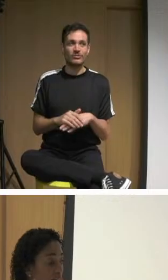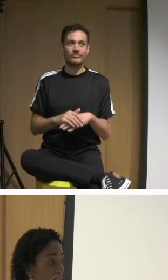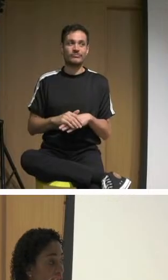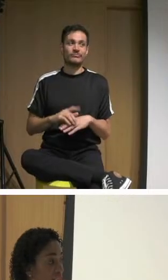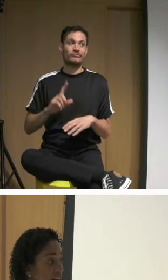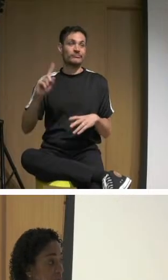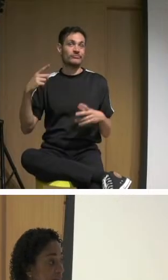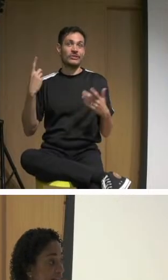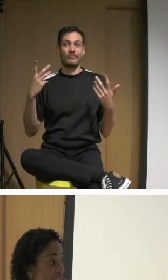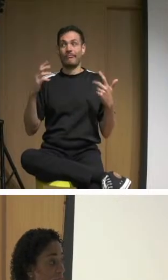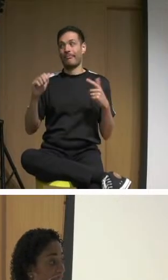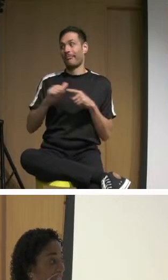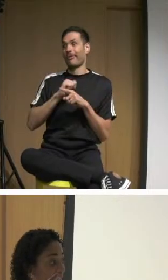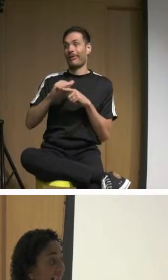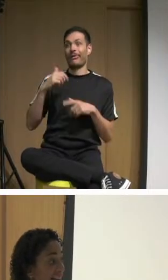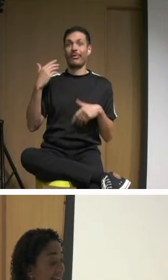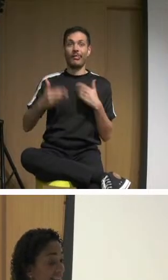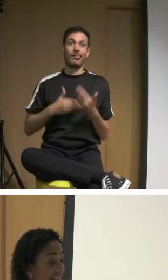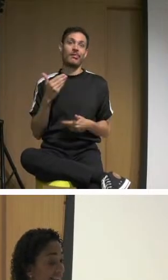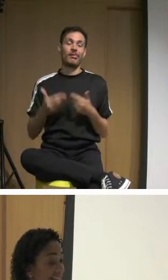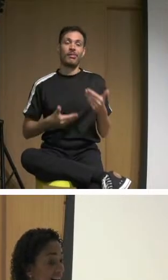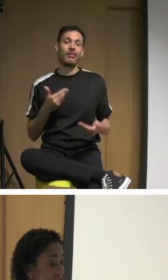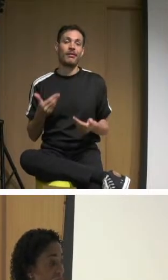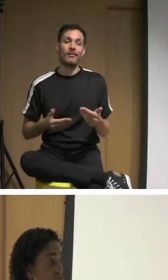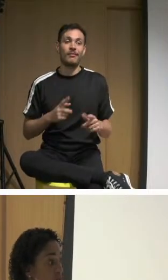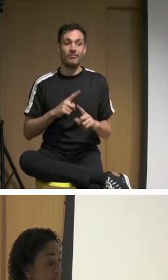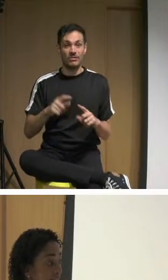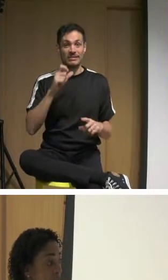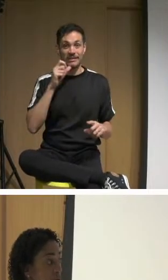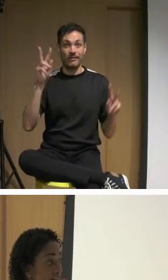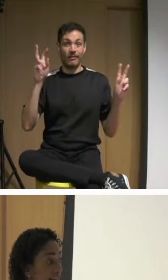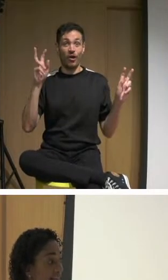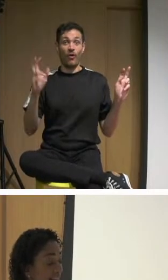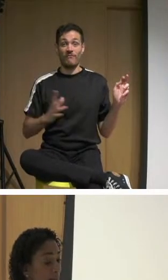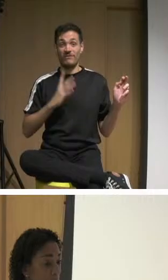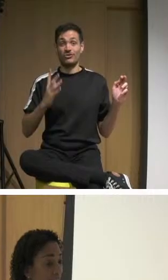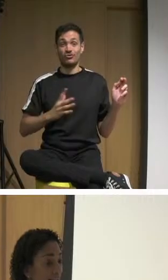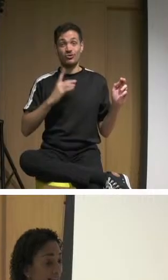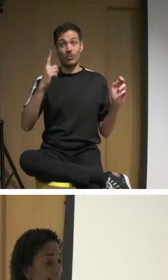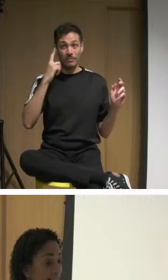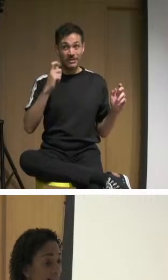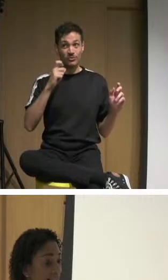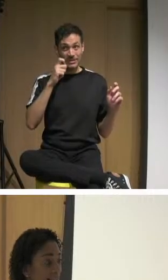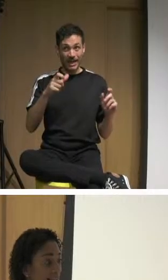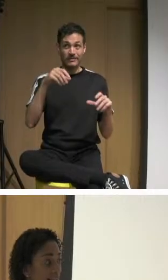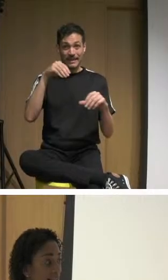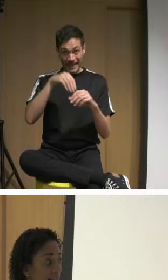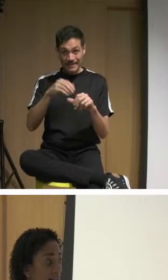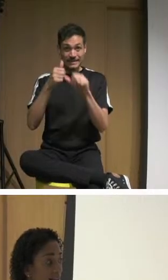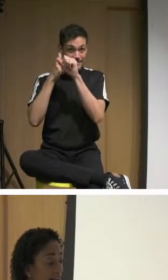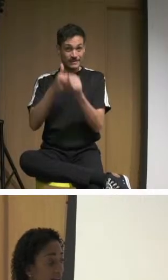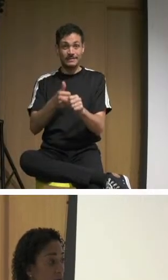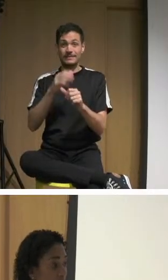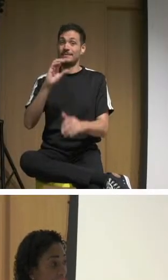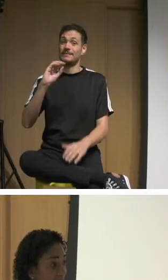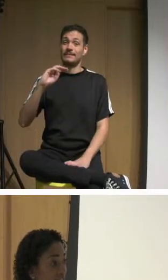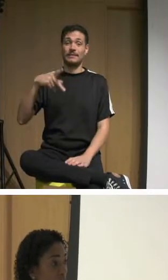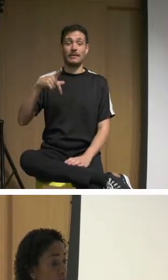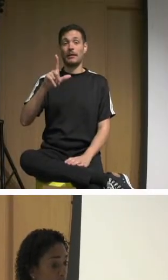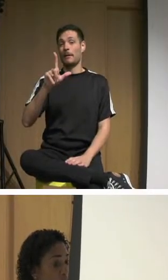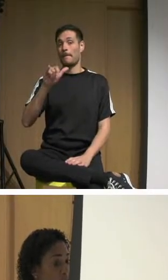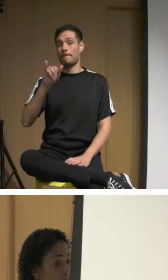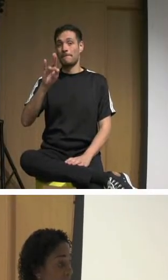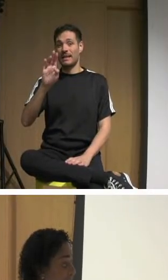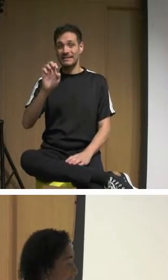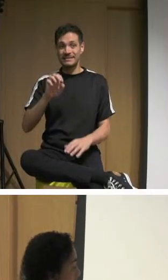going through an exercise, but it is not official because we're not in compliance, we need to